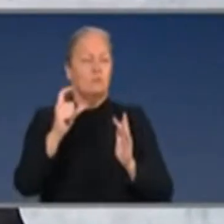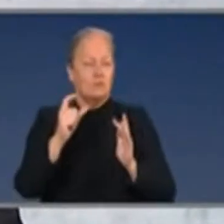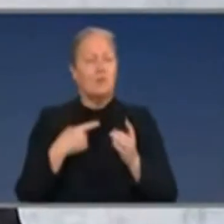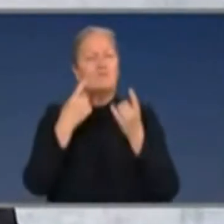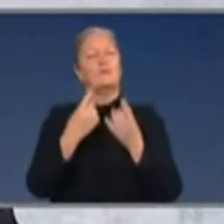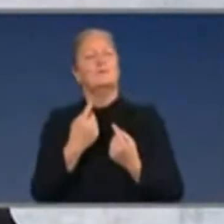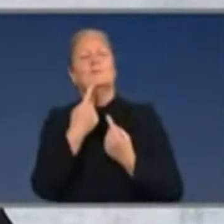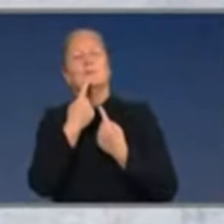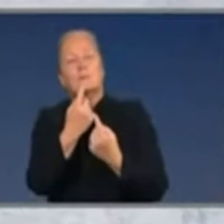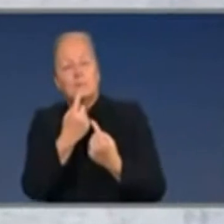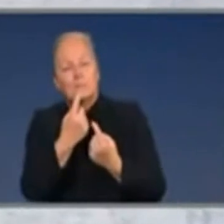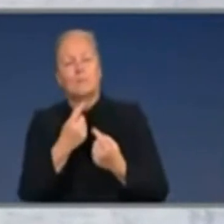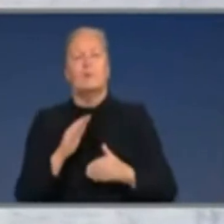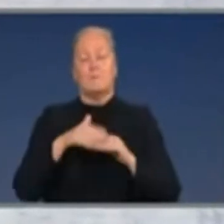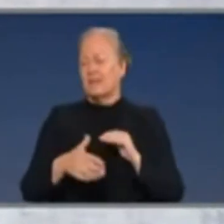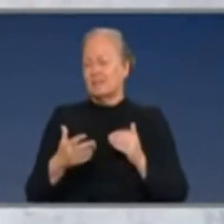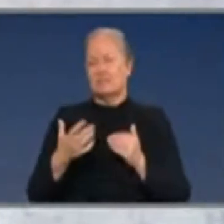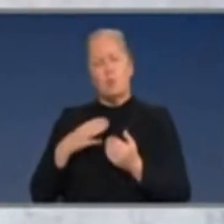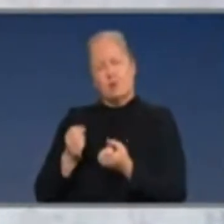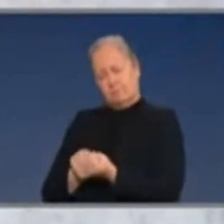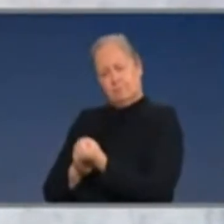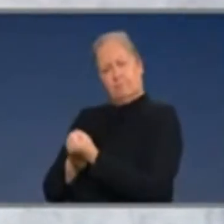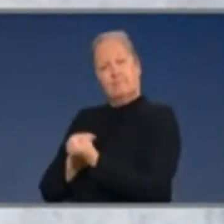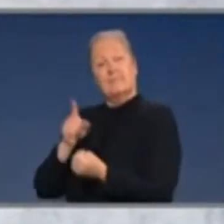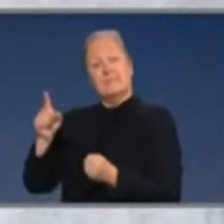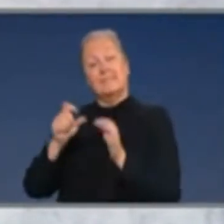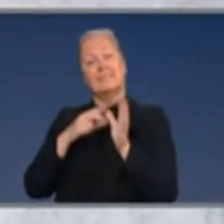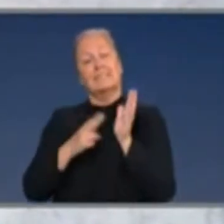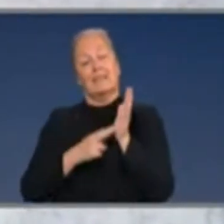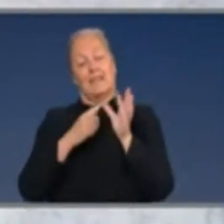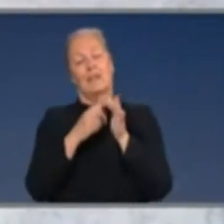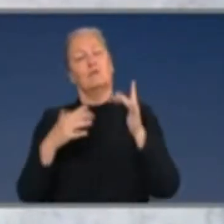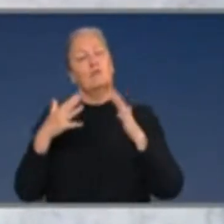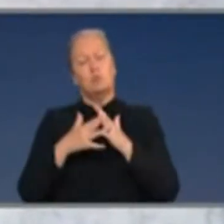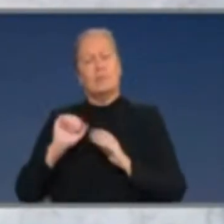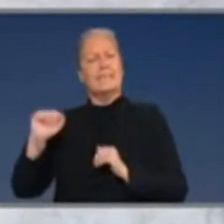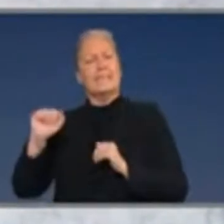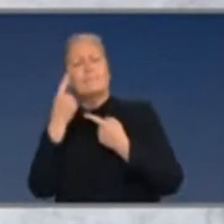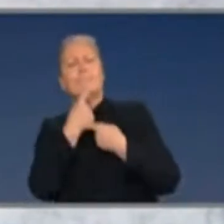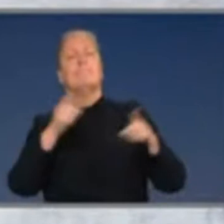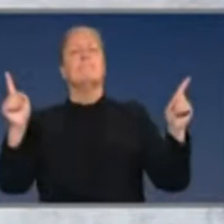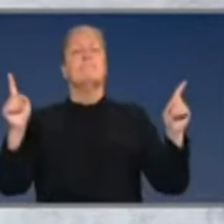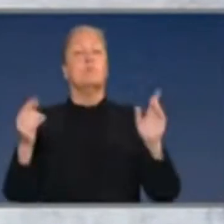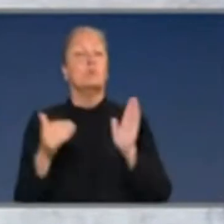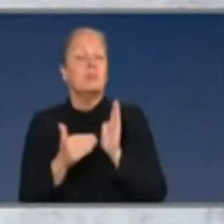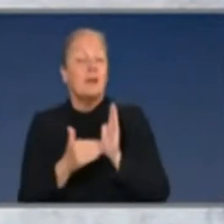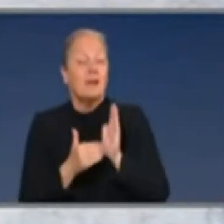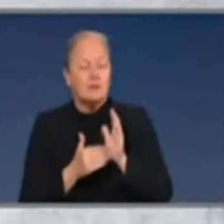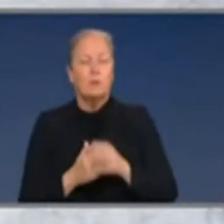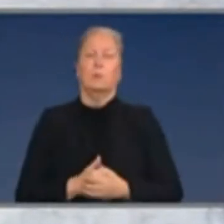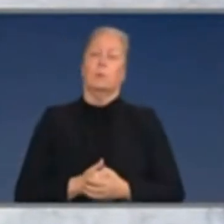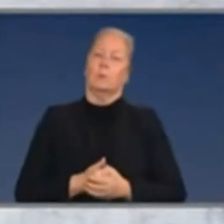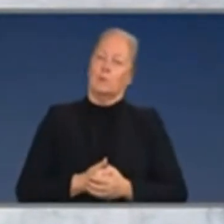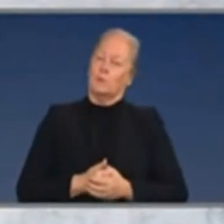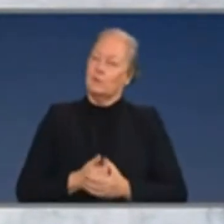in relation to supporting the initiatives that the Victorian Premier has announced today and what were a very alarming level